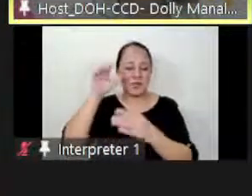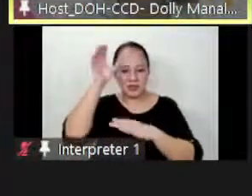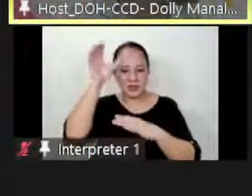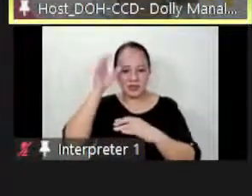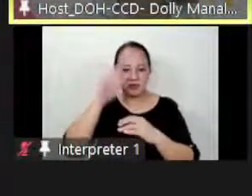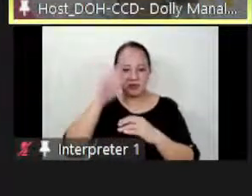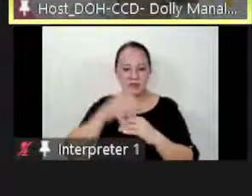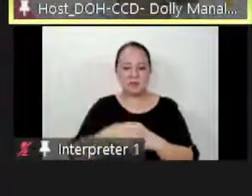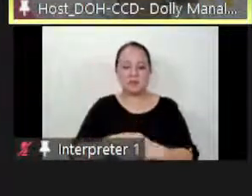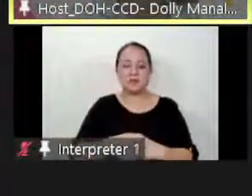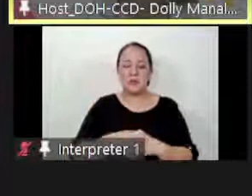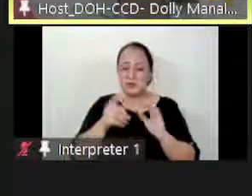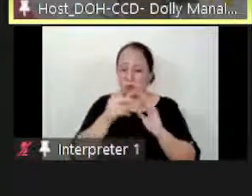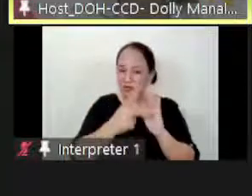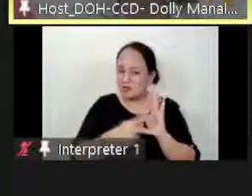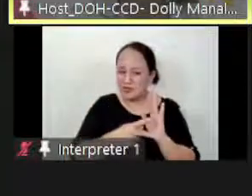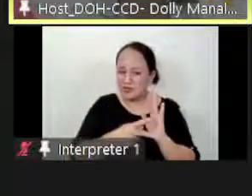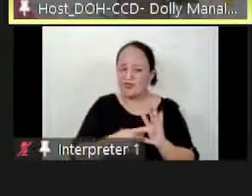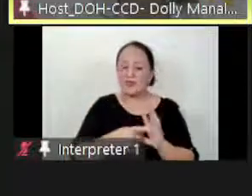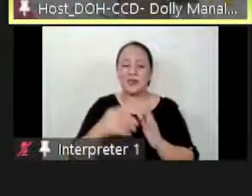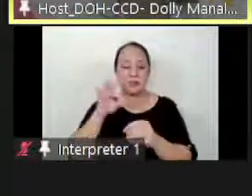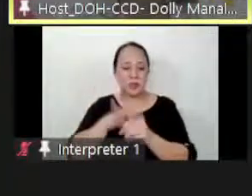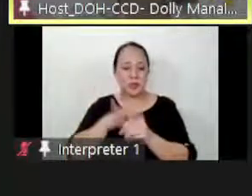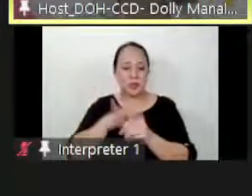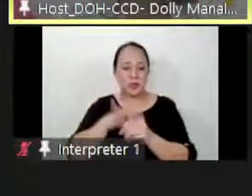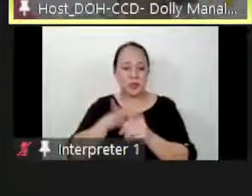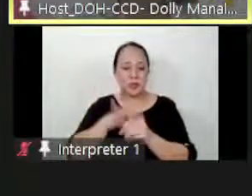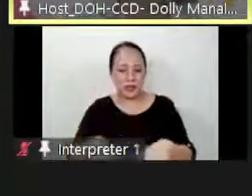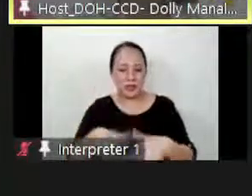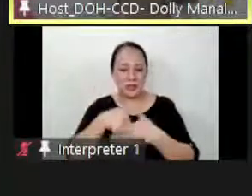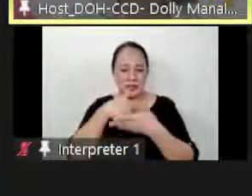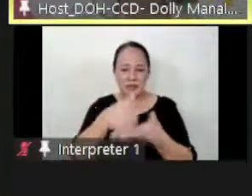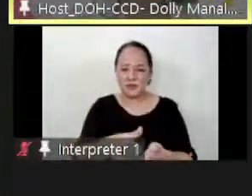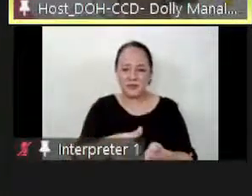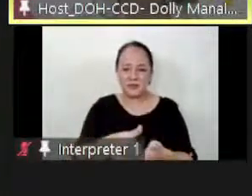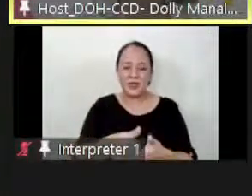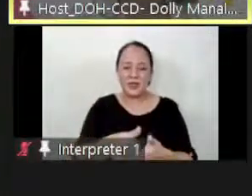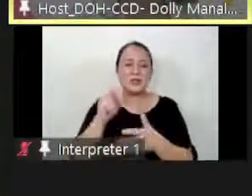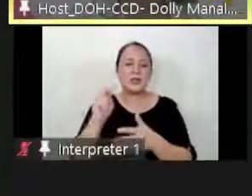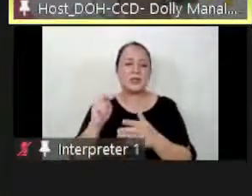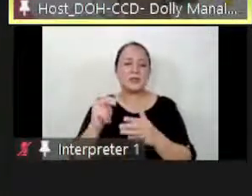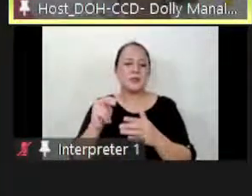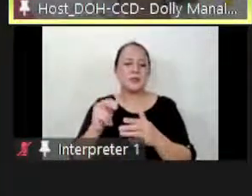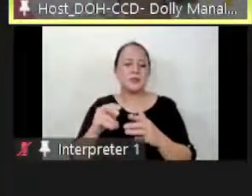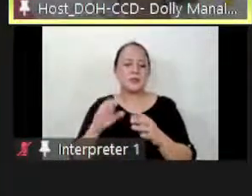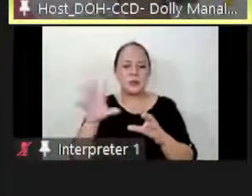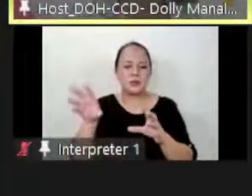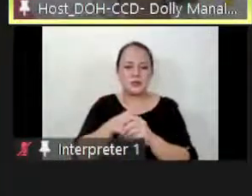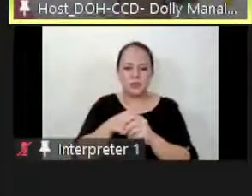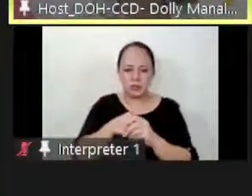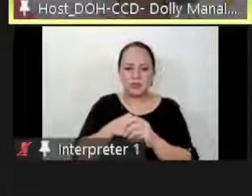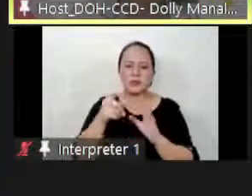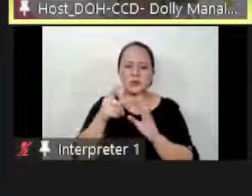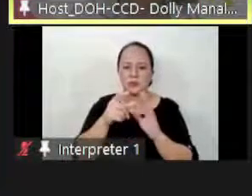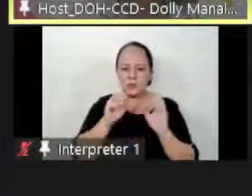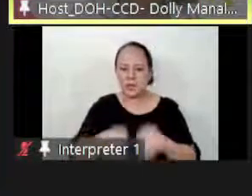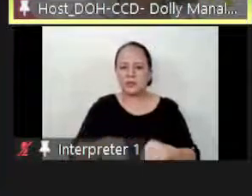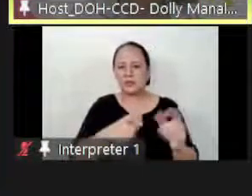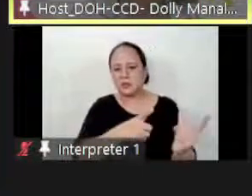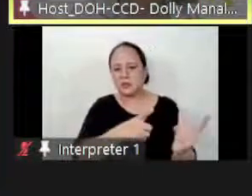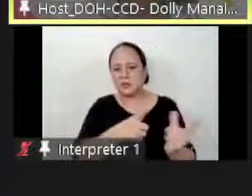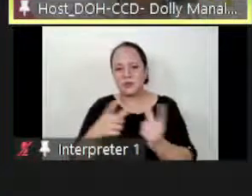policies, programs, systems, and interventions, which need to be institutionalized and